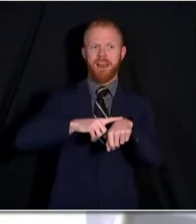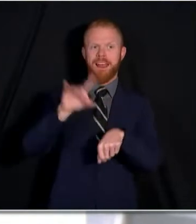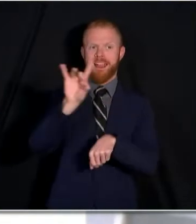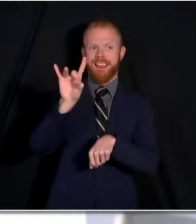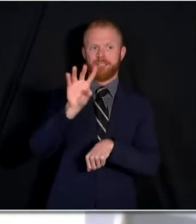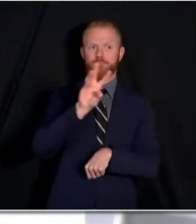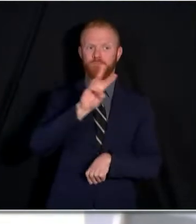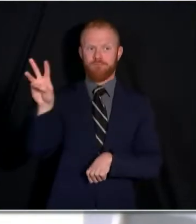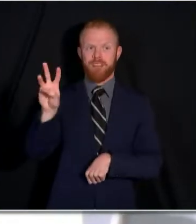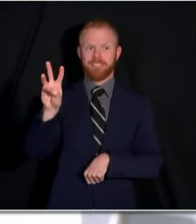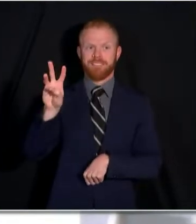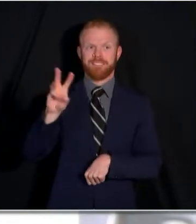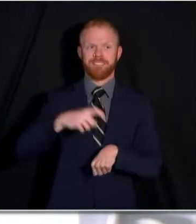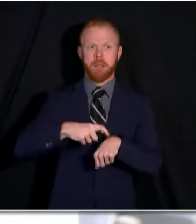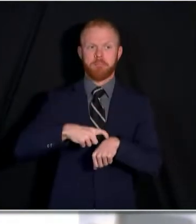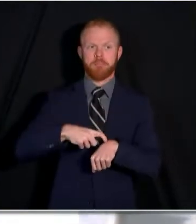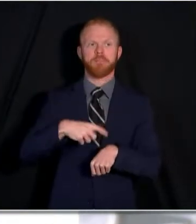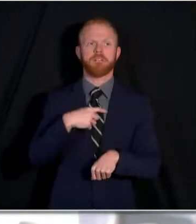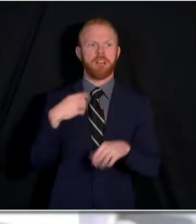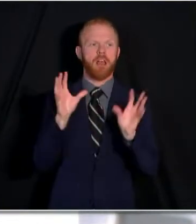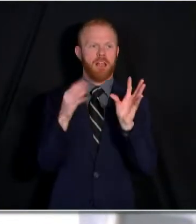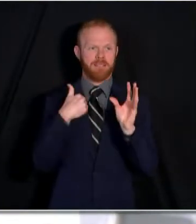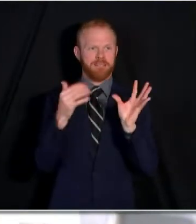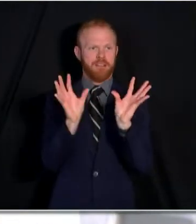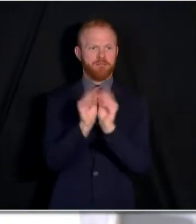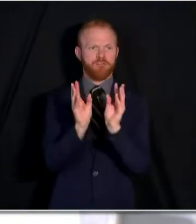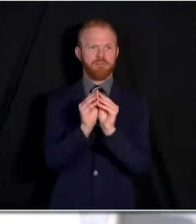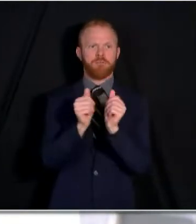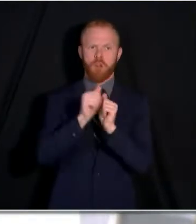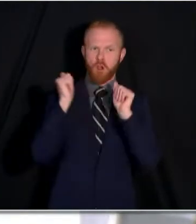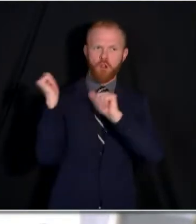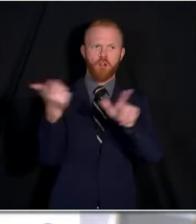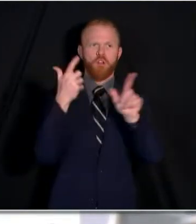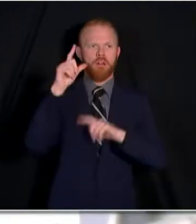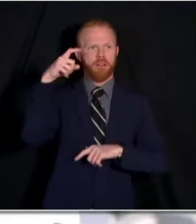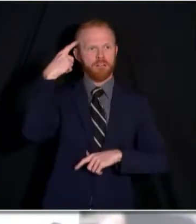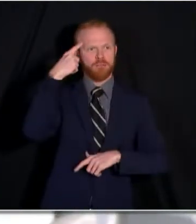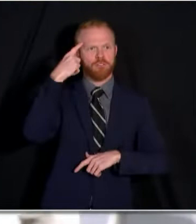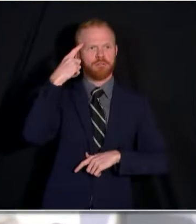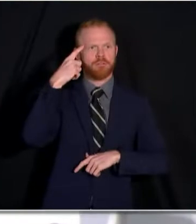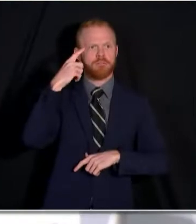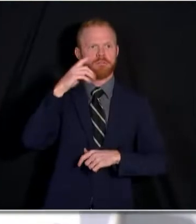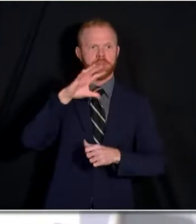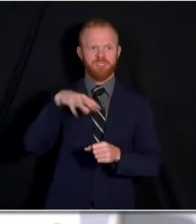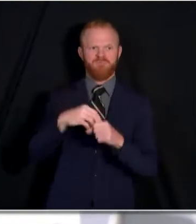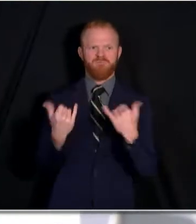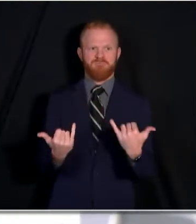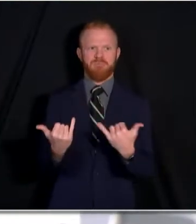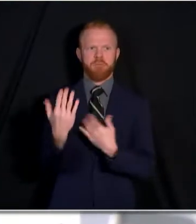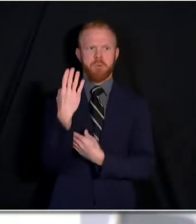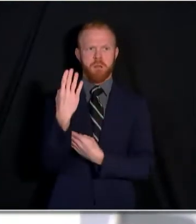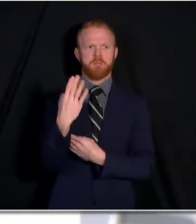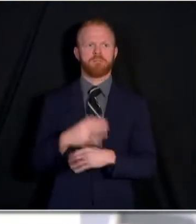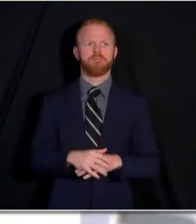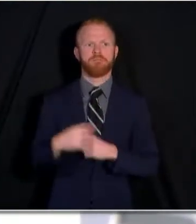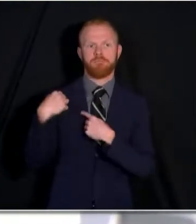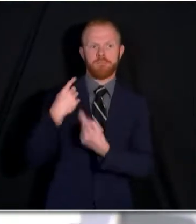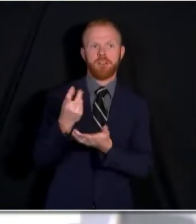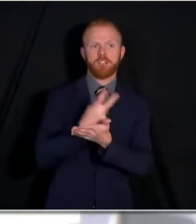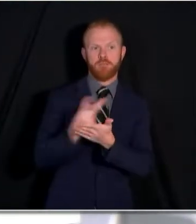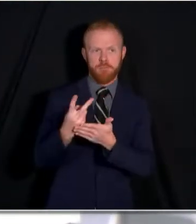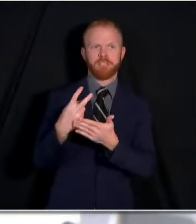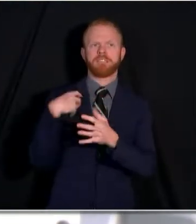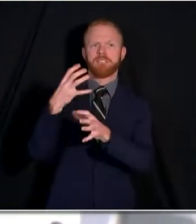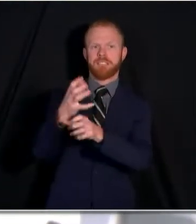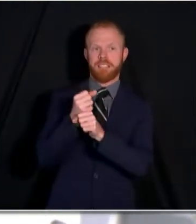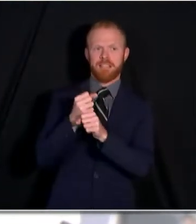on a conference call with governors across this country, including this morning. We, in the last 2 weeks, have received 1.08